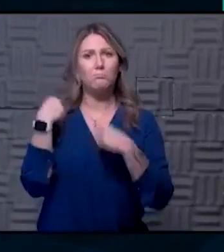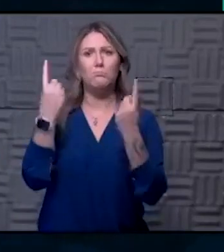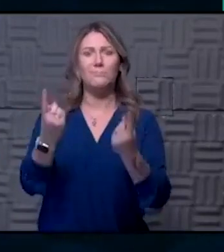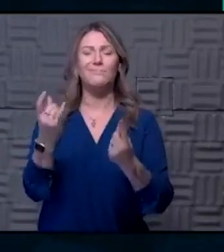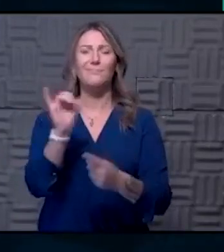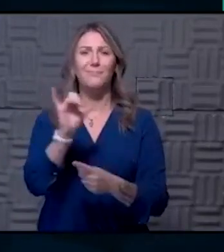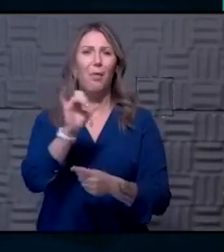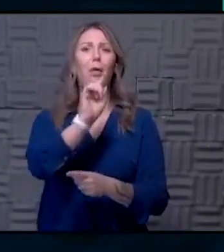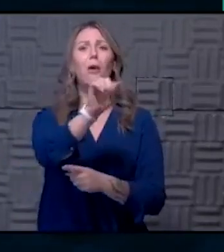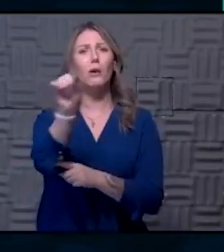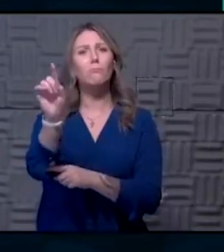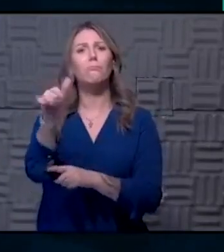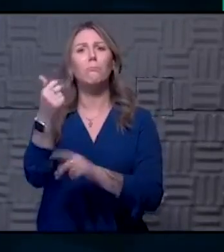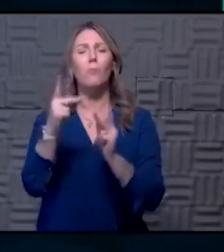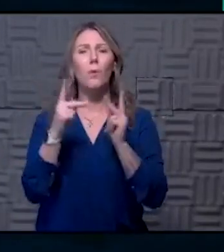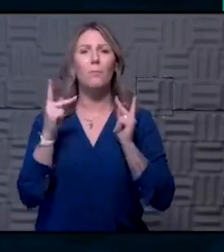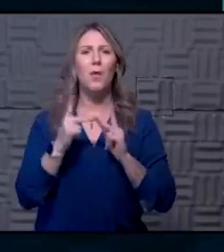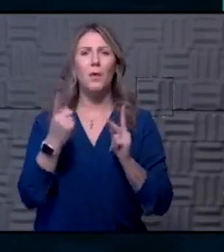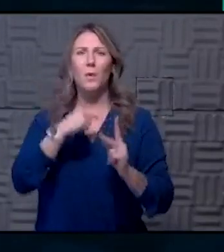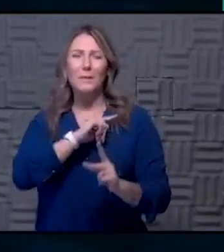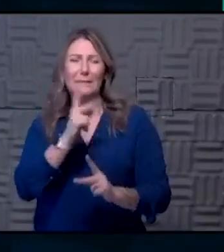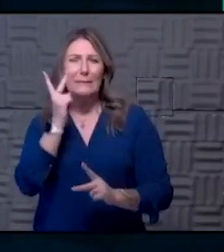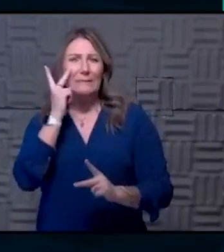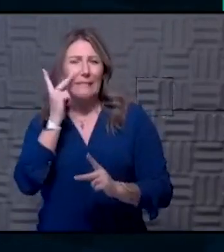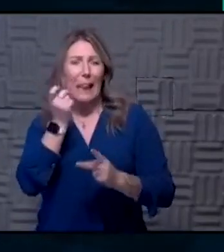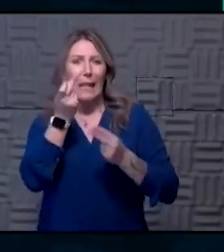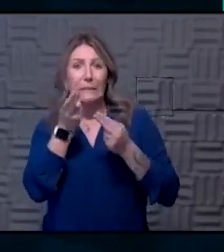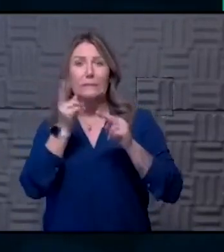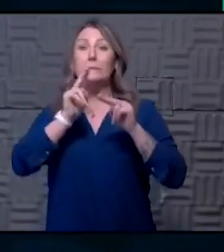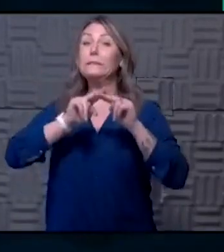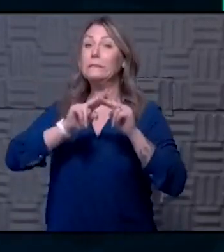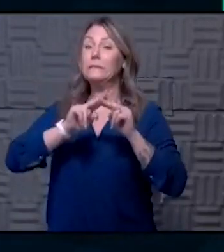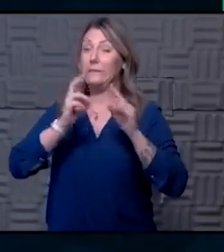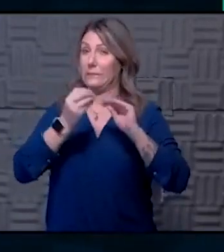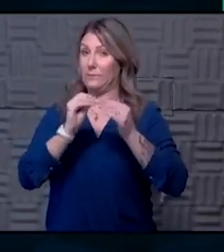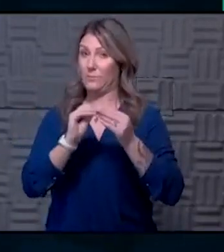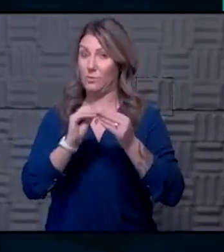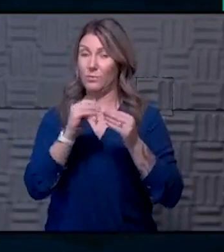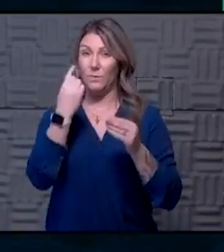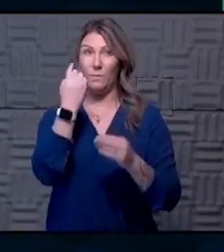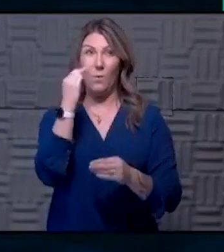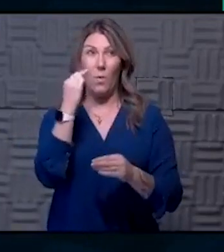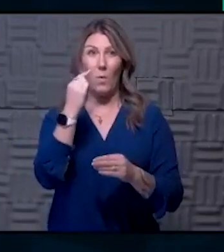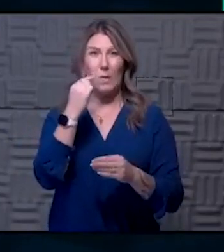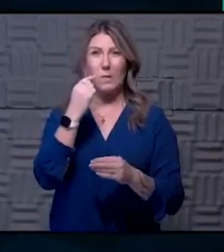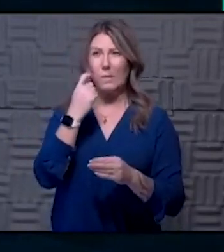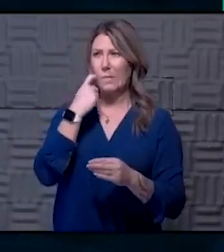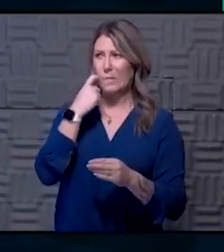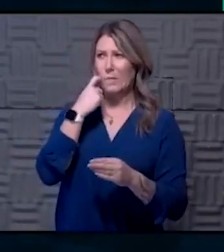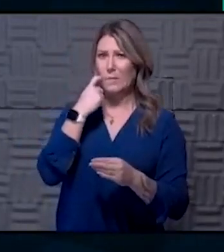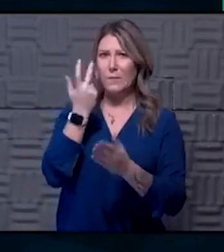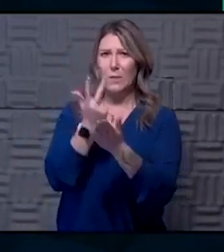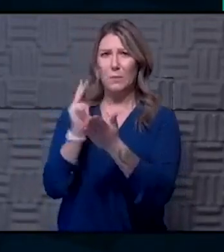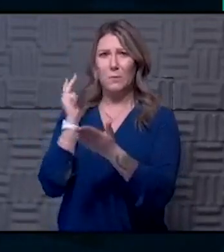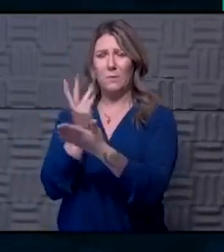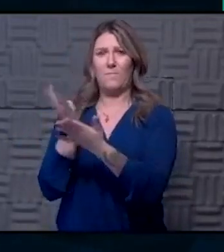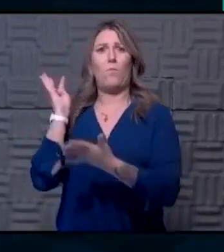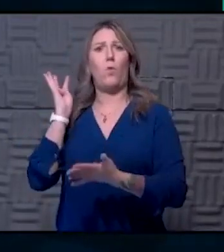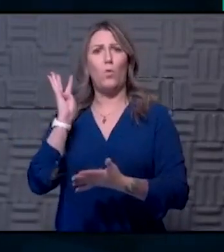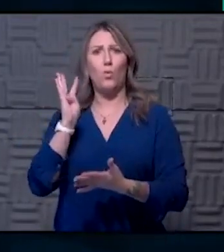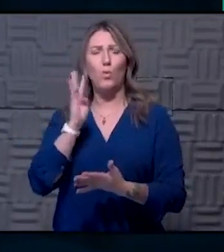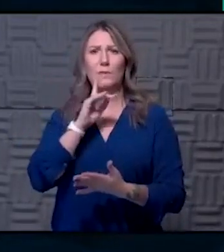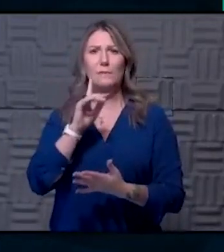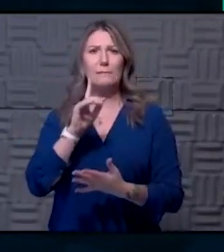like everywhere else, I think we've started to see a little bit of an uptick. For the past, 3 to 4 weeks, we've been in